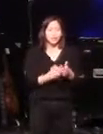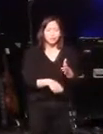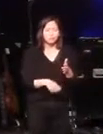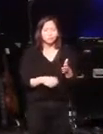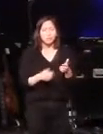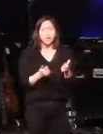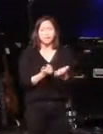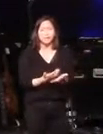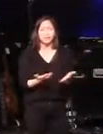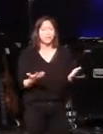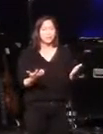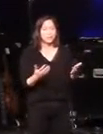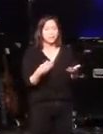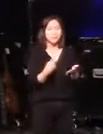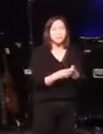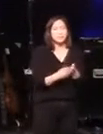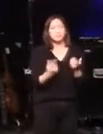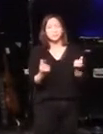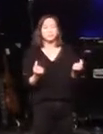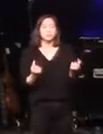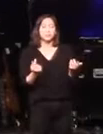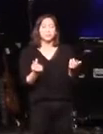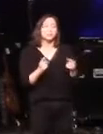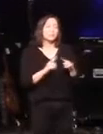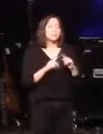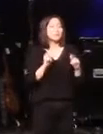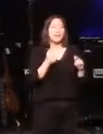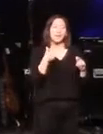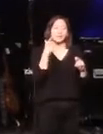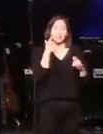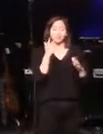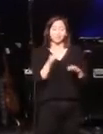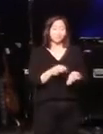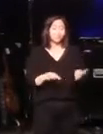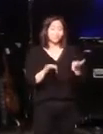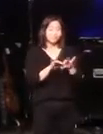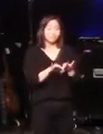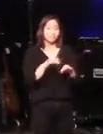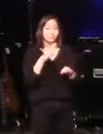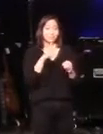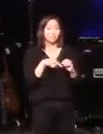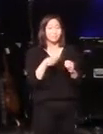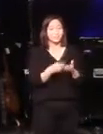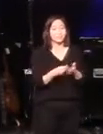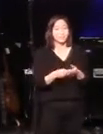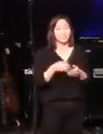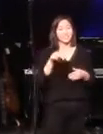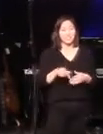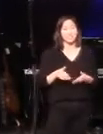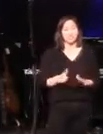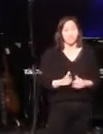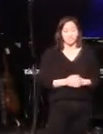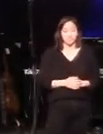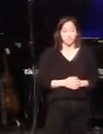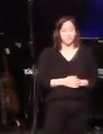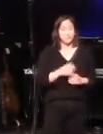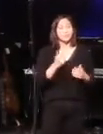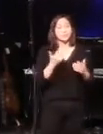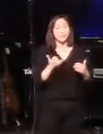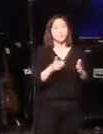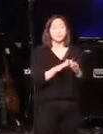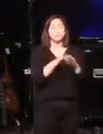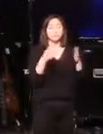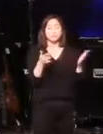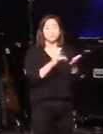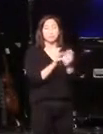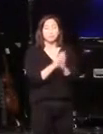do about money? And yet, I think it's important that we talk about this way. So let's open up our Bibles to Philippians chapter